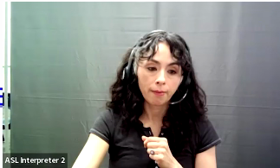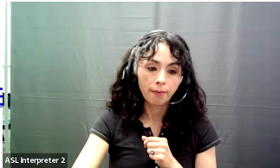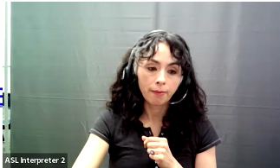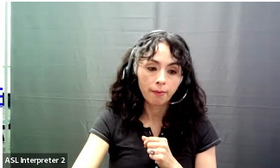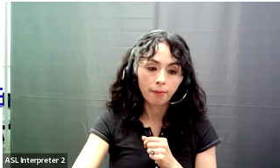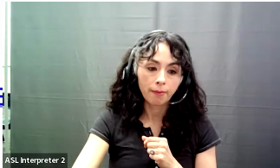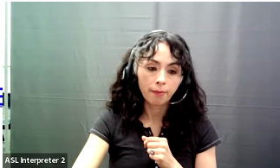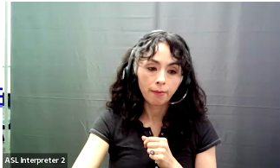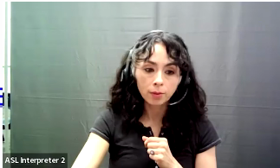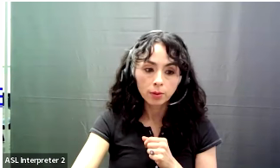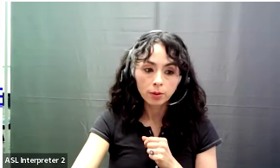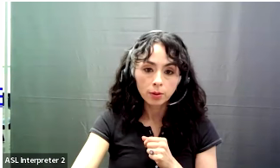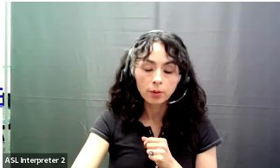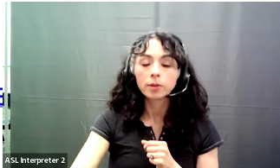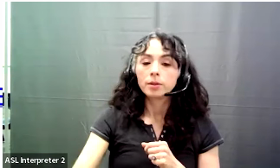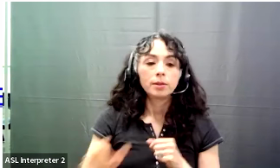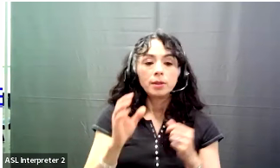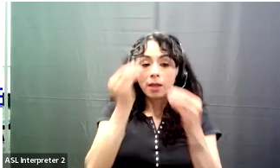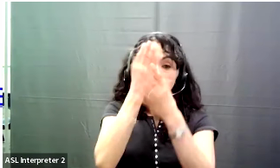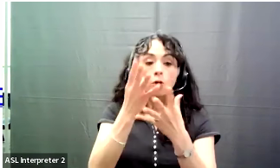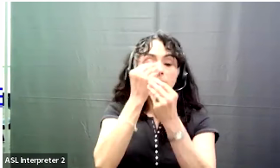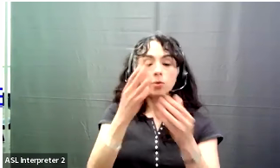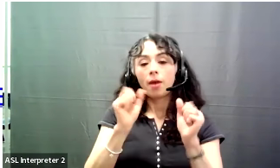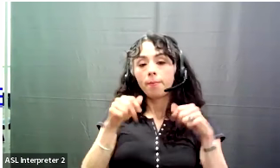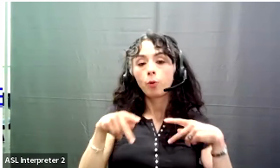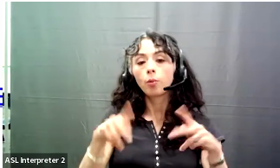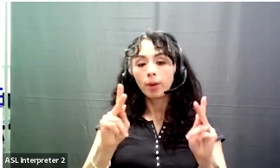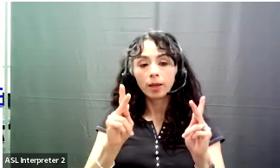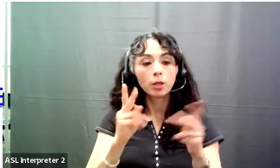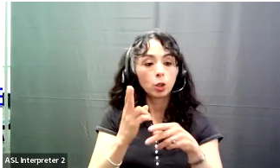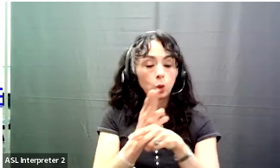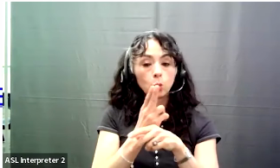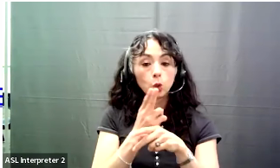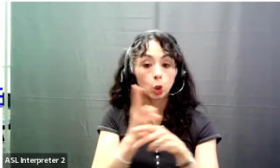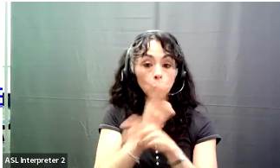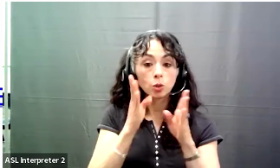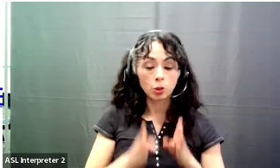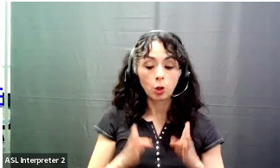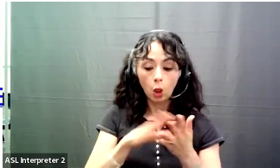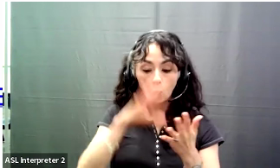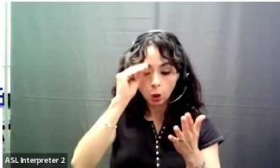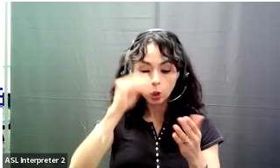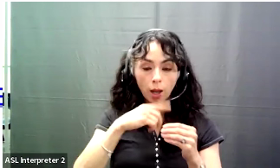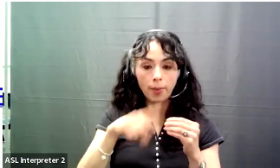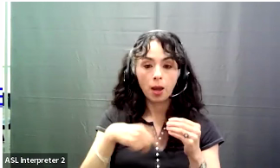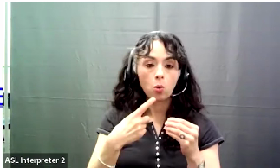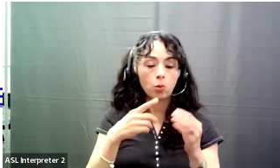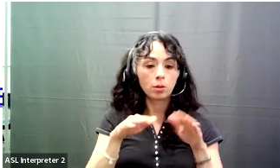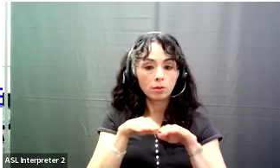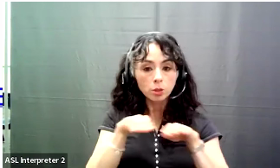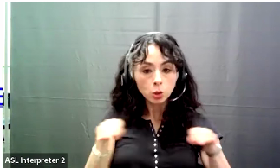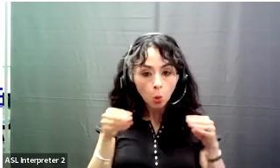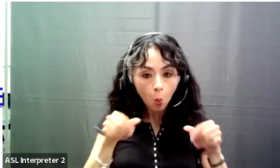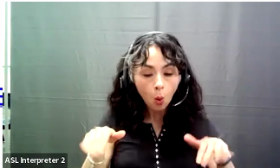have 19 levels of information that allow users to be able to develop the